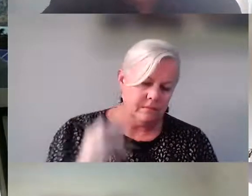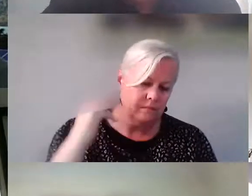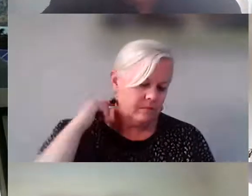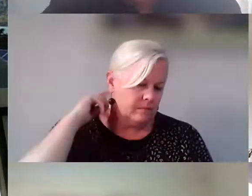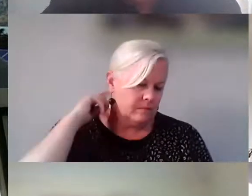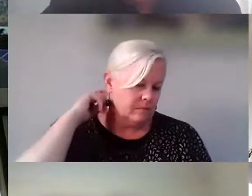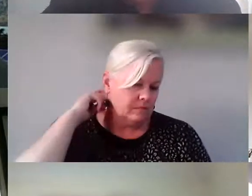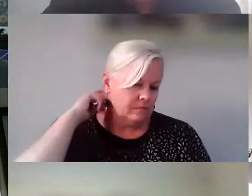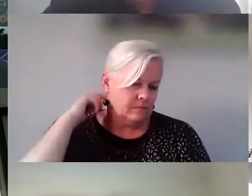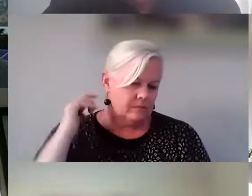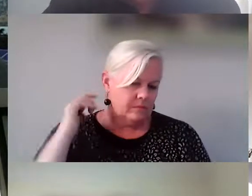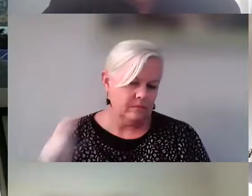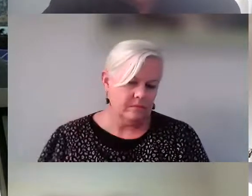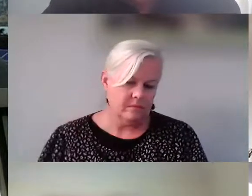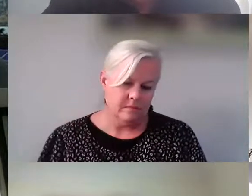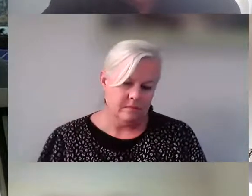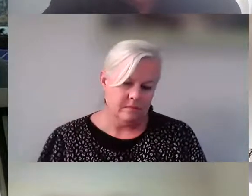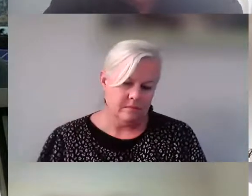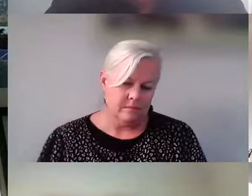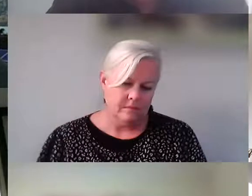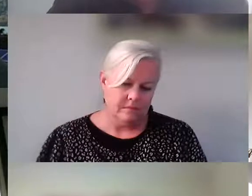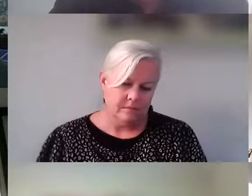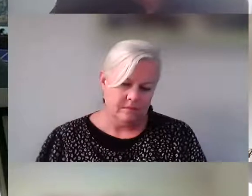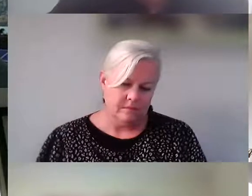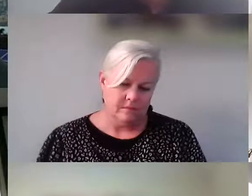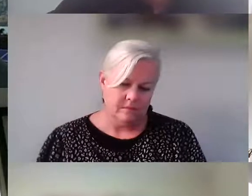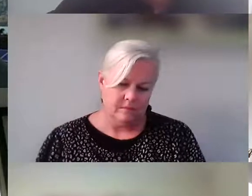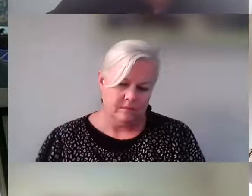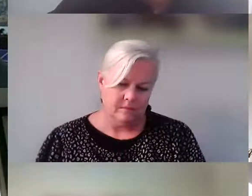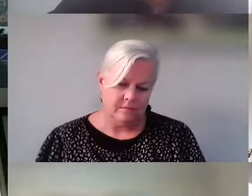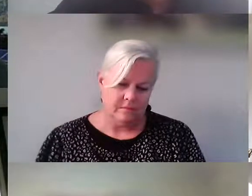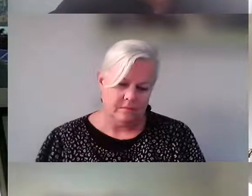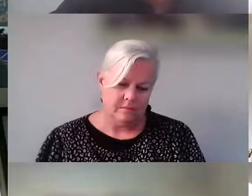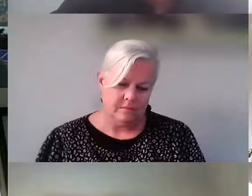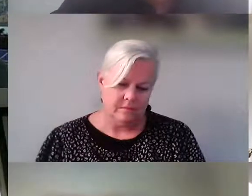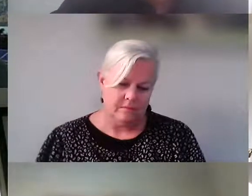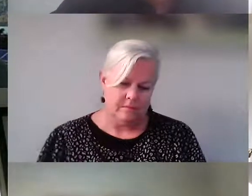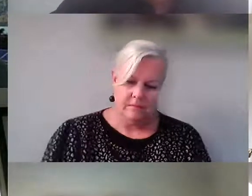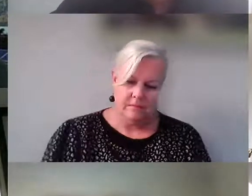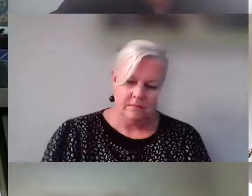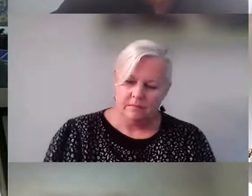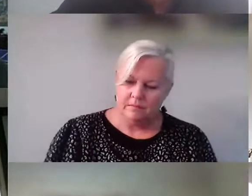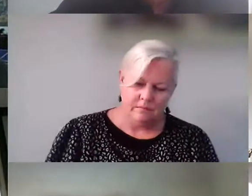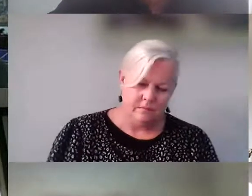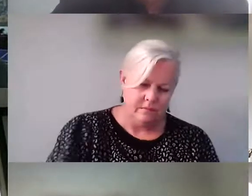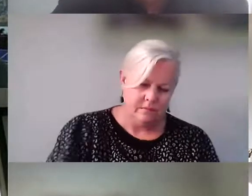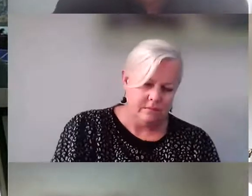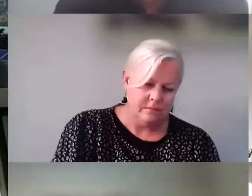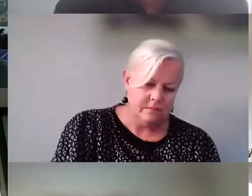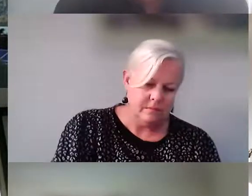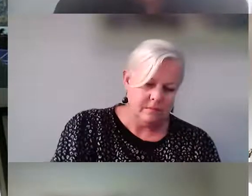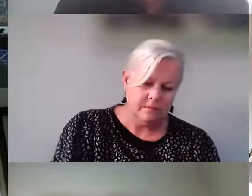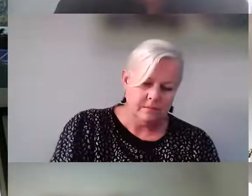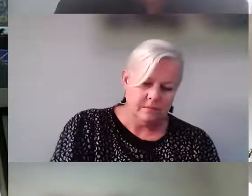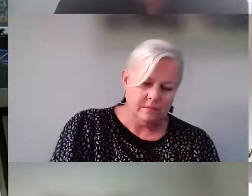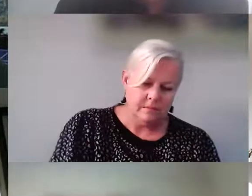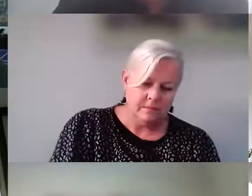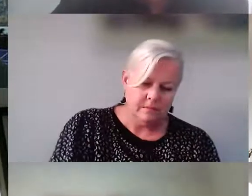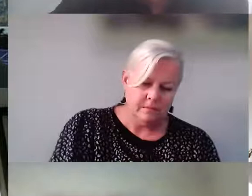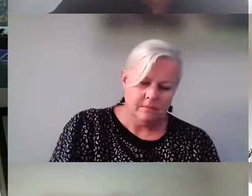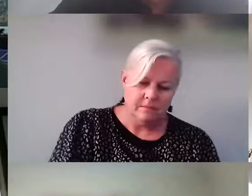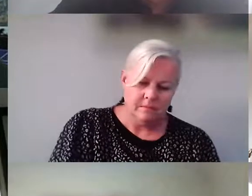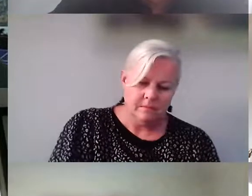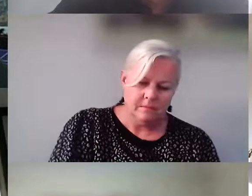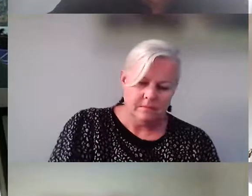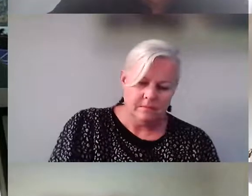apply, licenses that are required outside of, in addition to those that appear in other states, but they're reasonably limited and we're